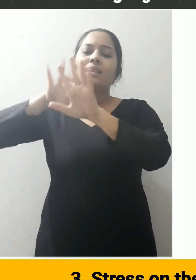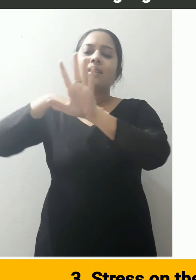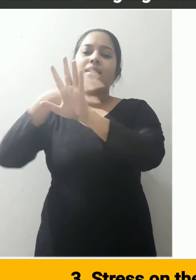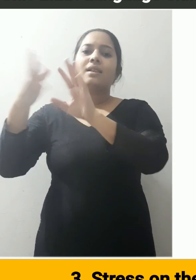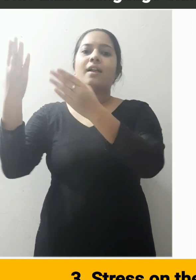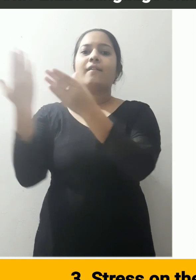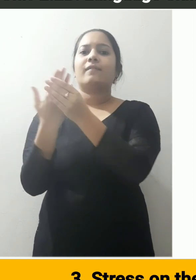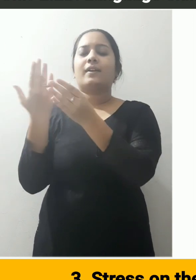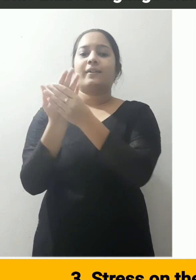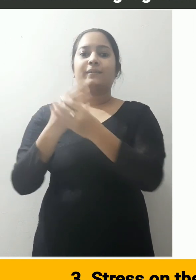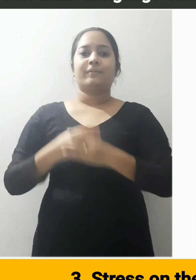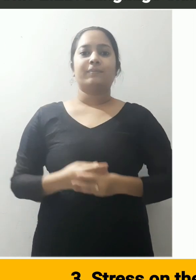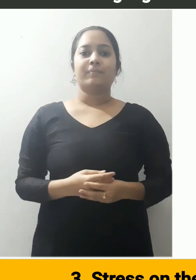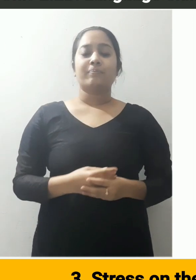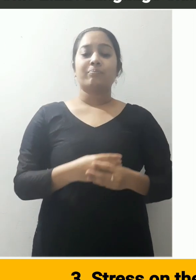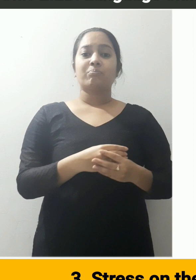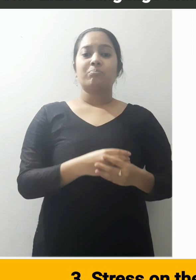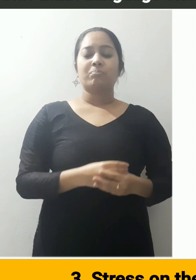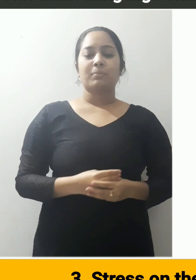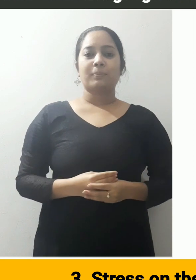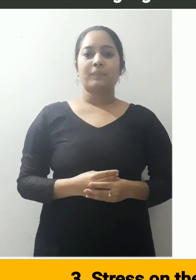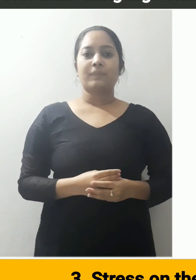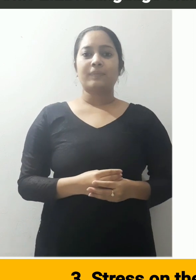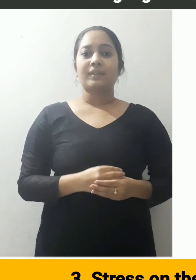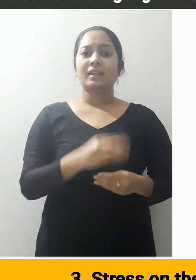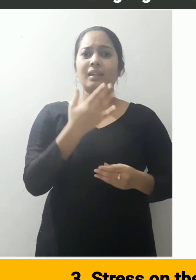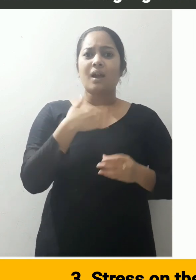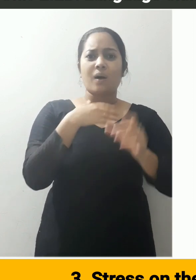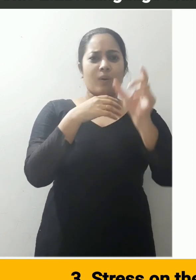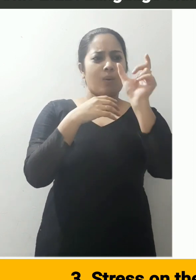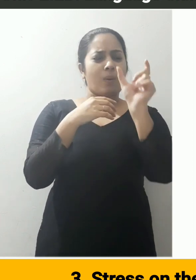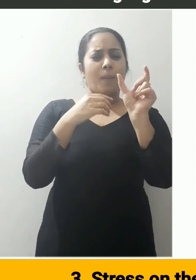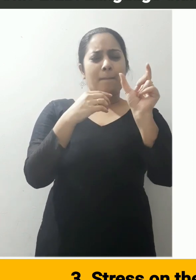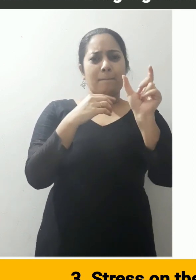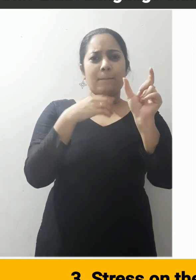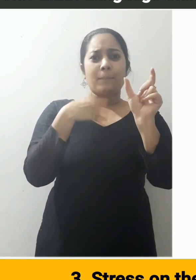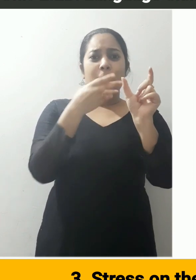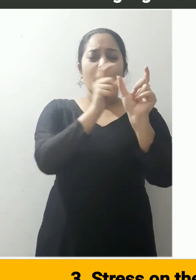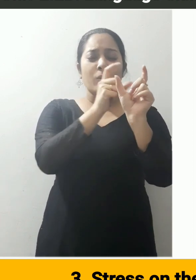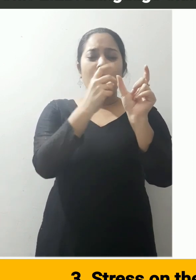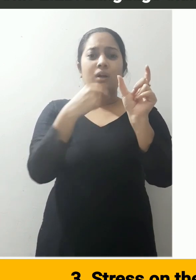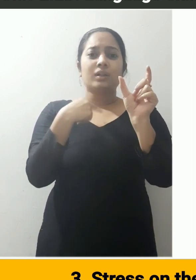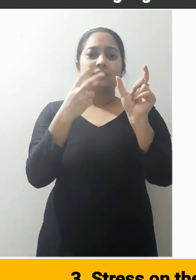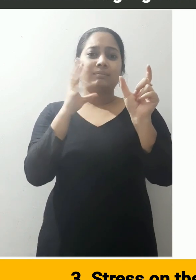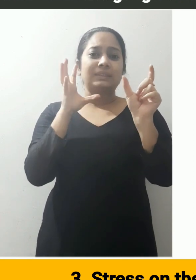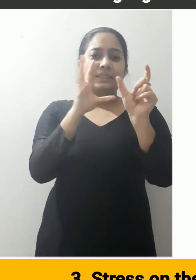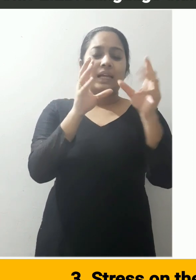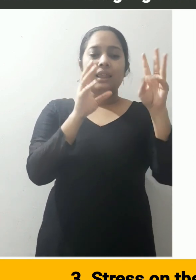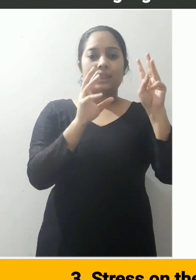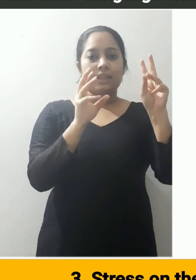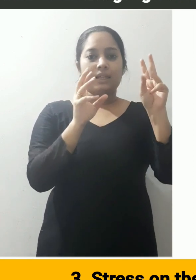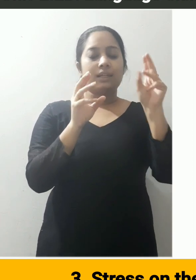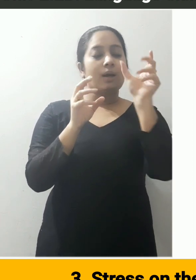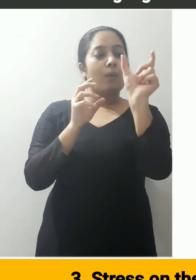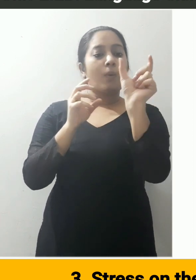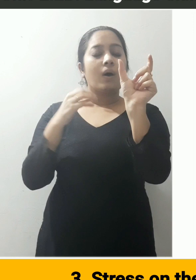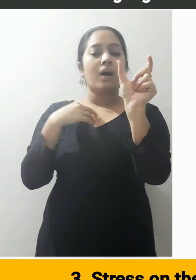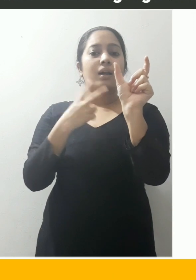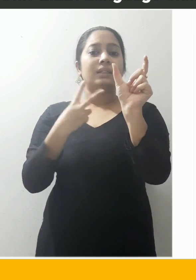3. Stress on the penultimate syllable. Penultimate means second from the